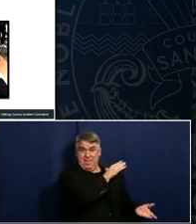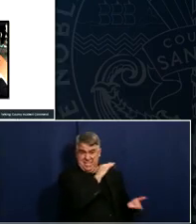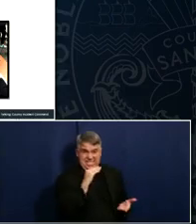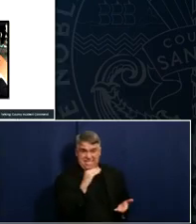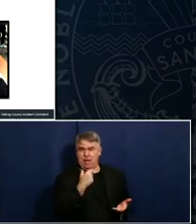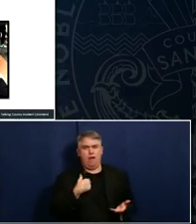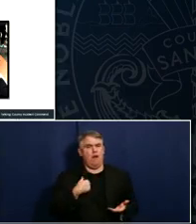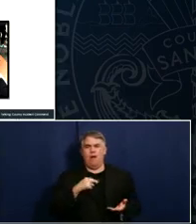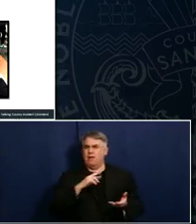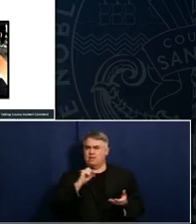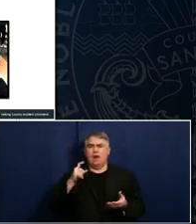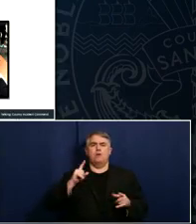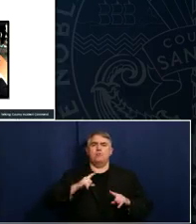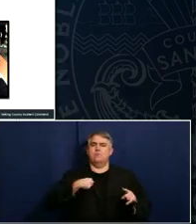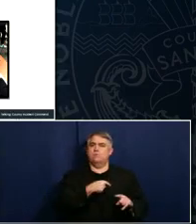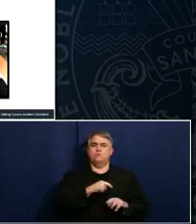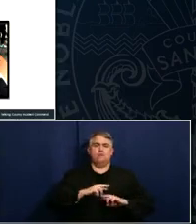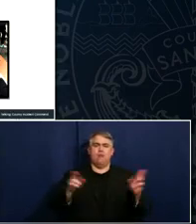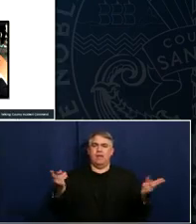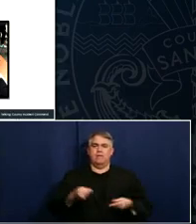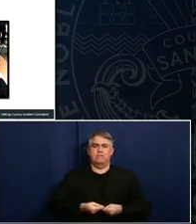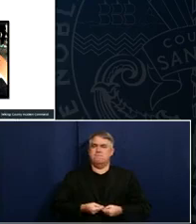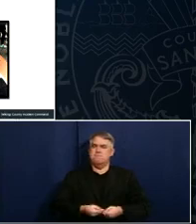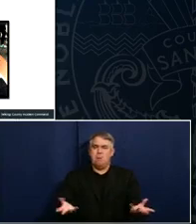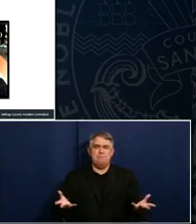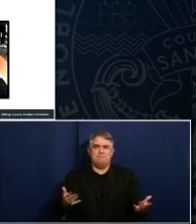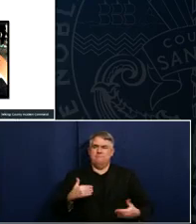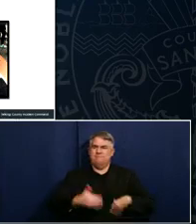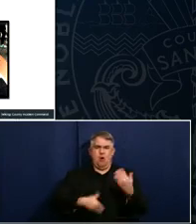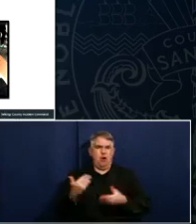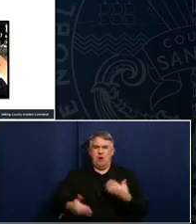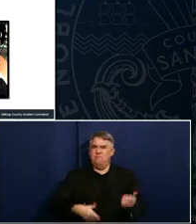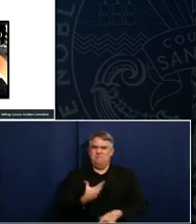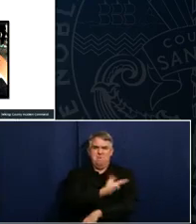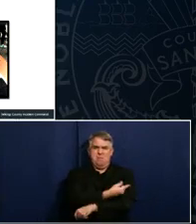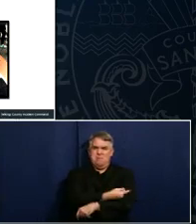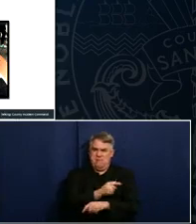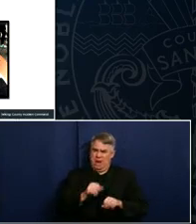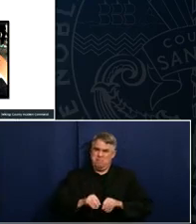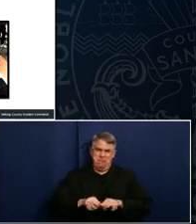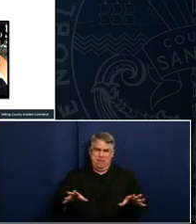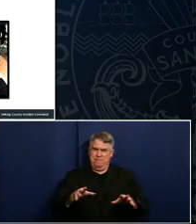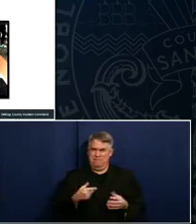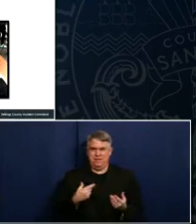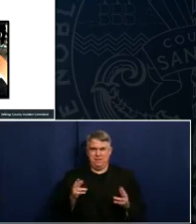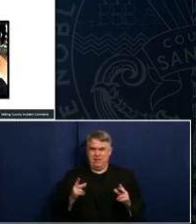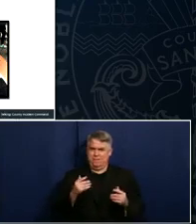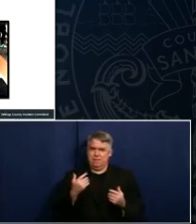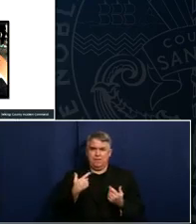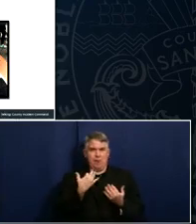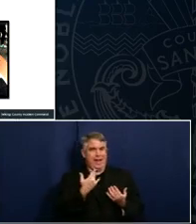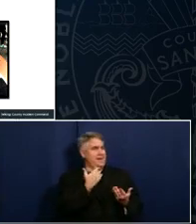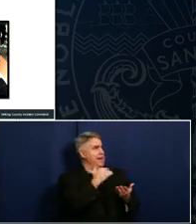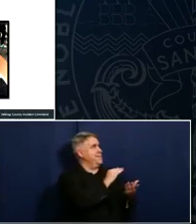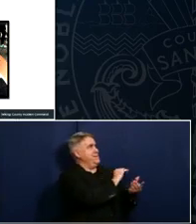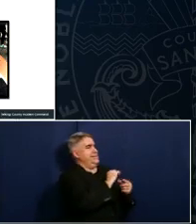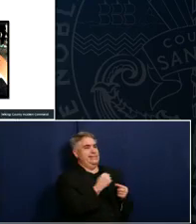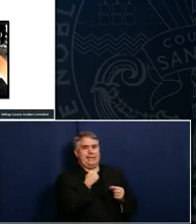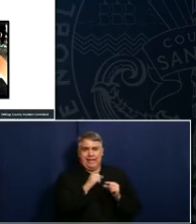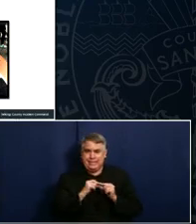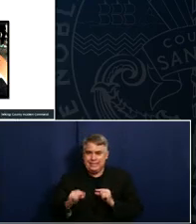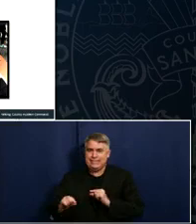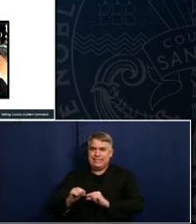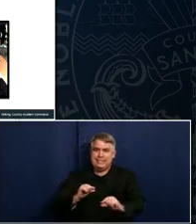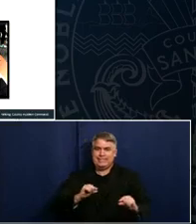it into arms and protecting San Diegans. But that continues to be a rate limiting factor for us. Workforce, we're building up